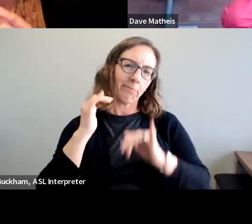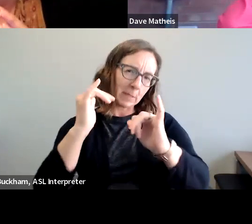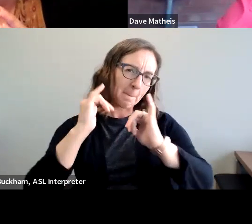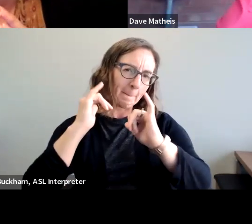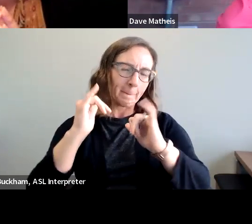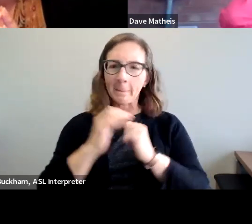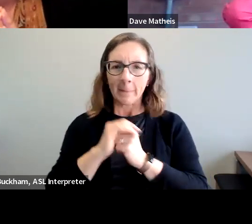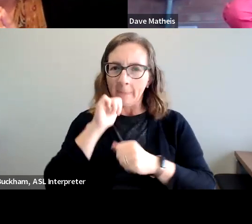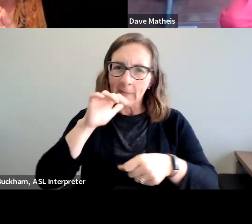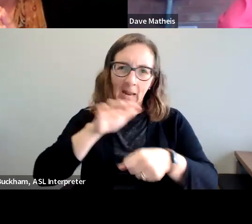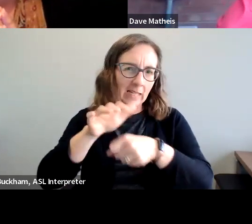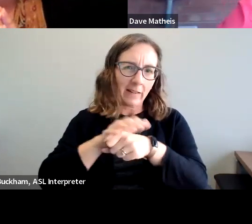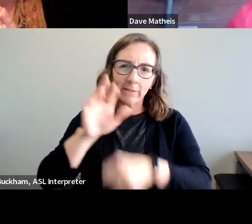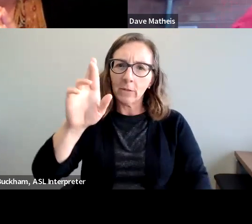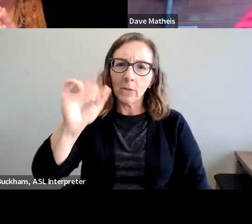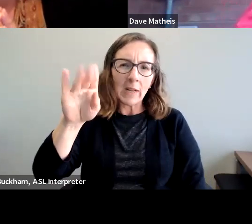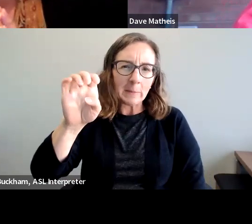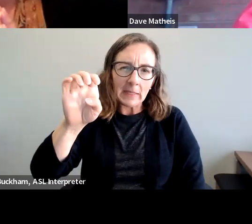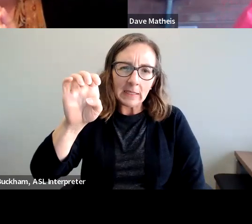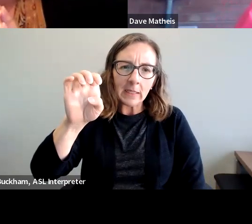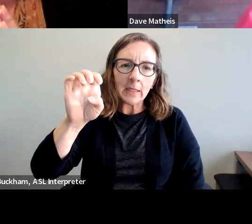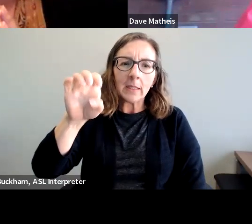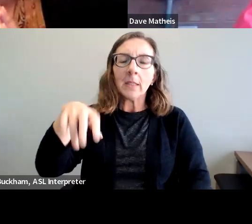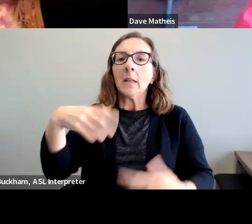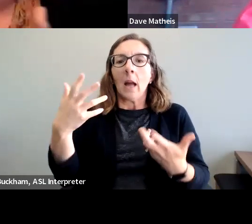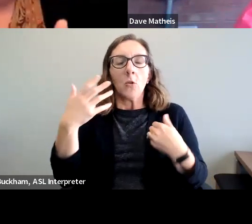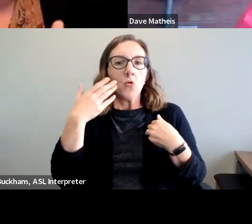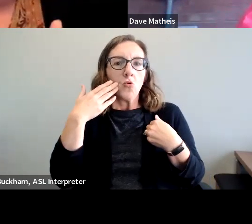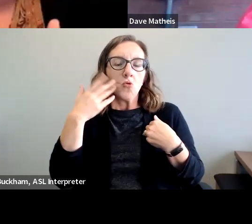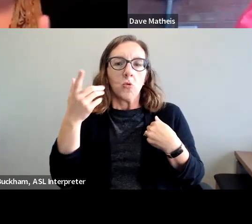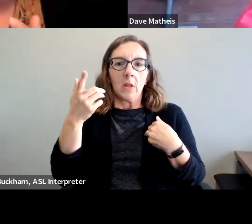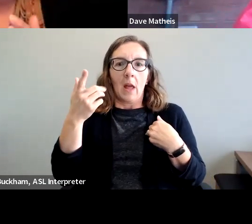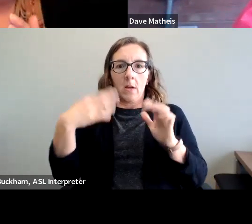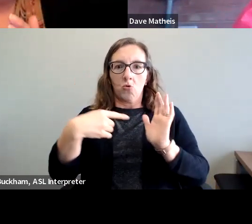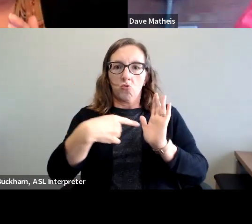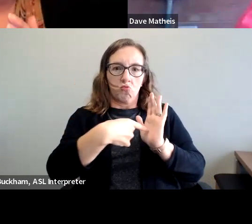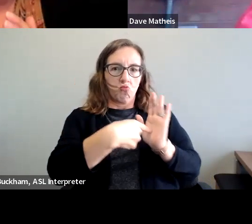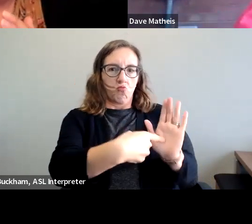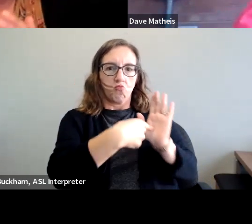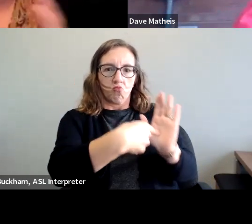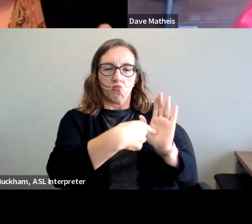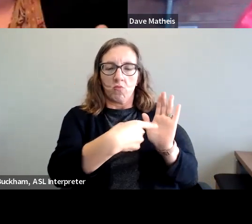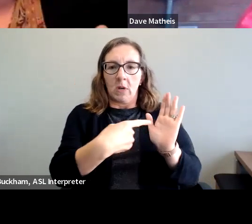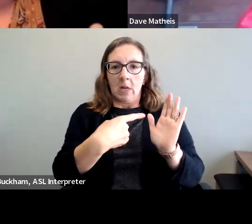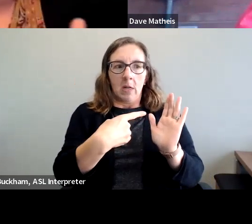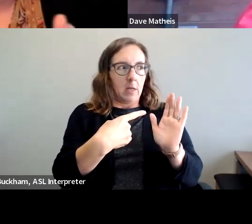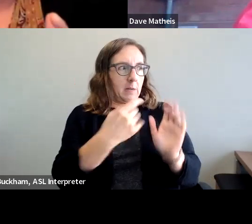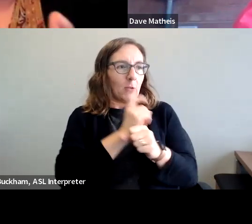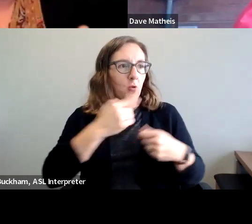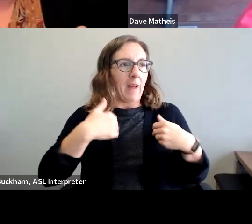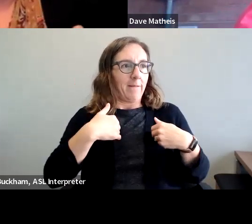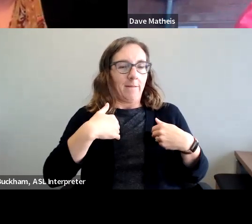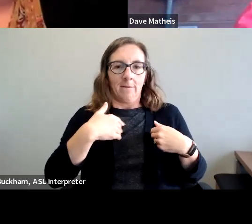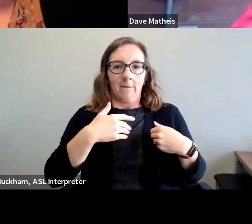respite providers, and also thinking about the idea of representation, like making sure that we have parents who